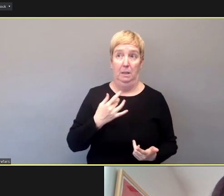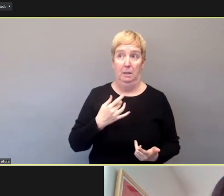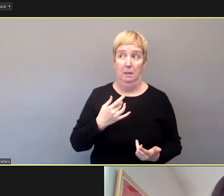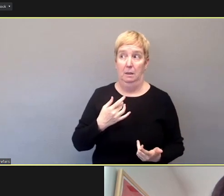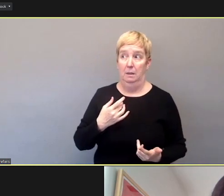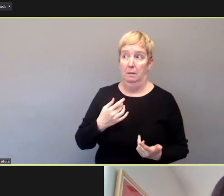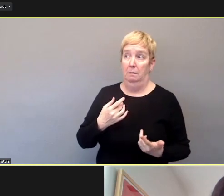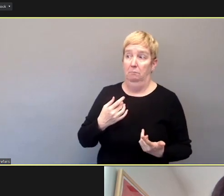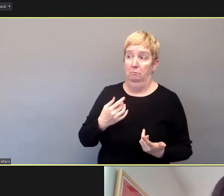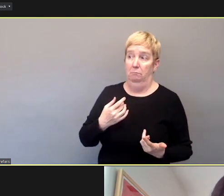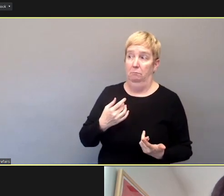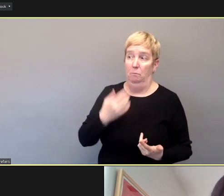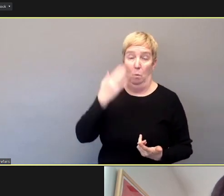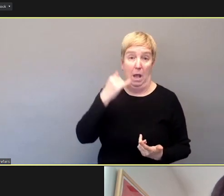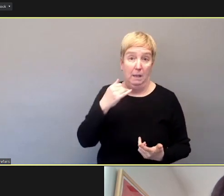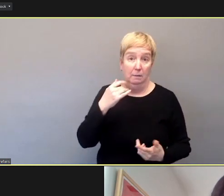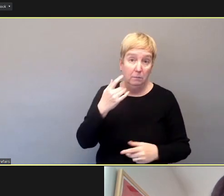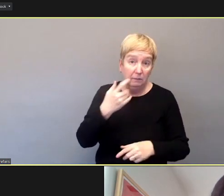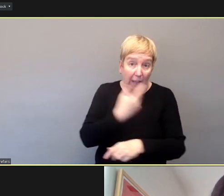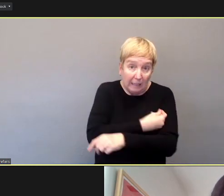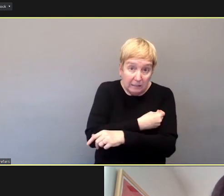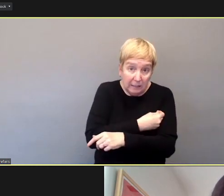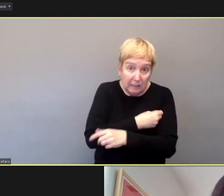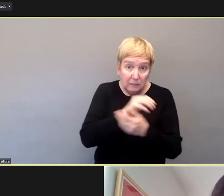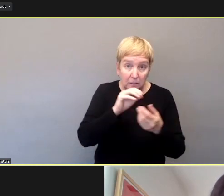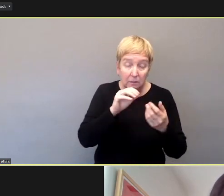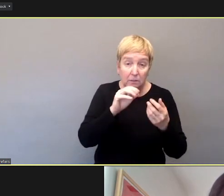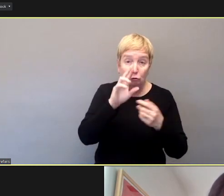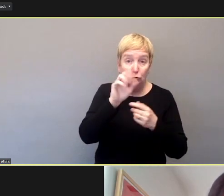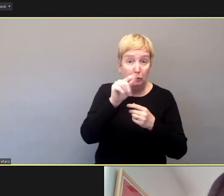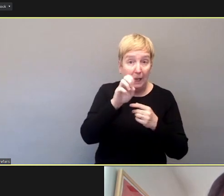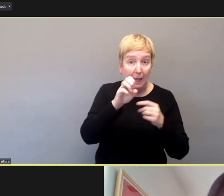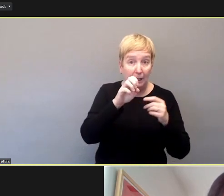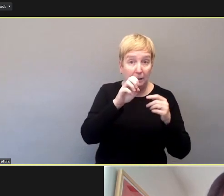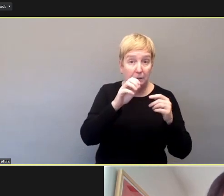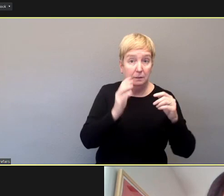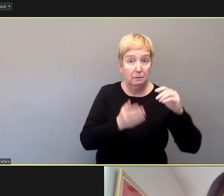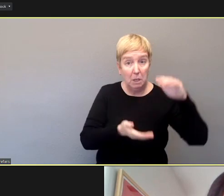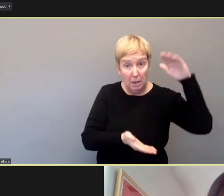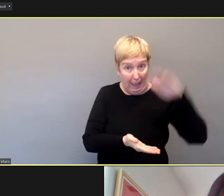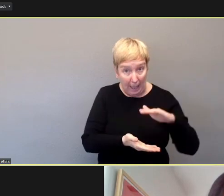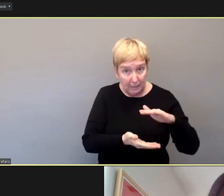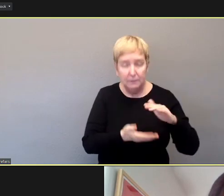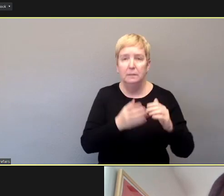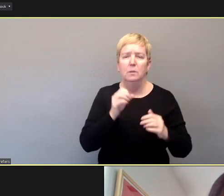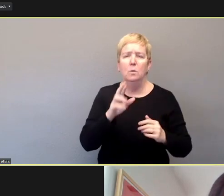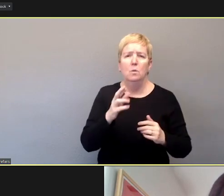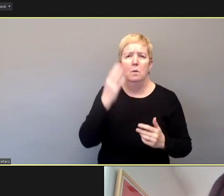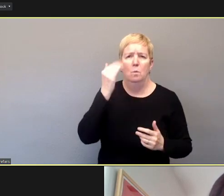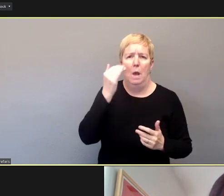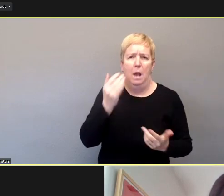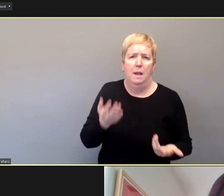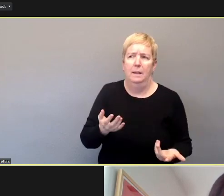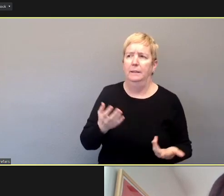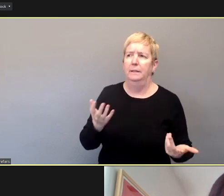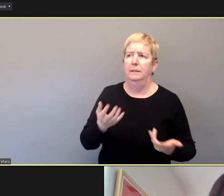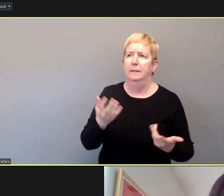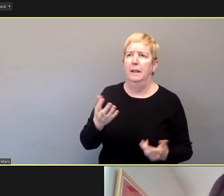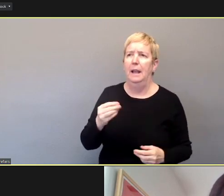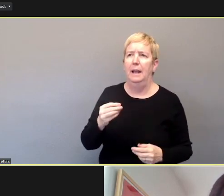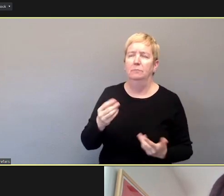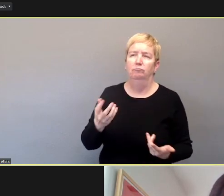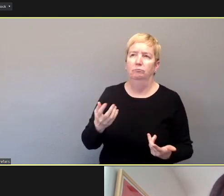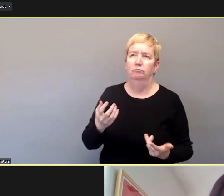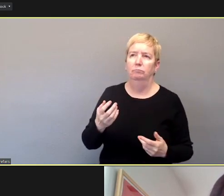of their vaccination rates compared to other people, and is that kind of something that is